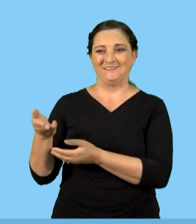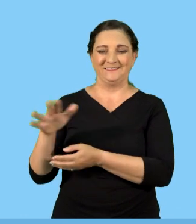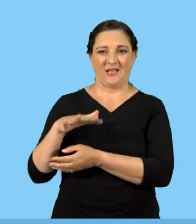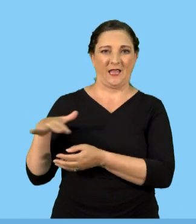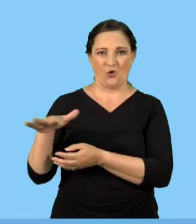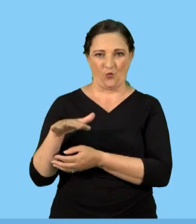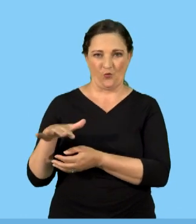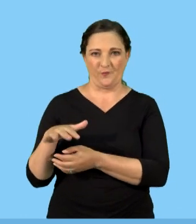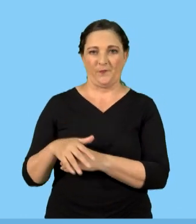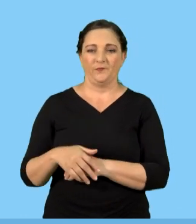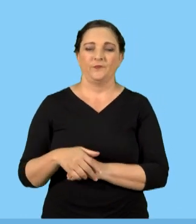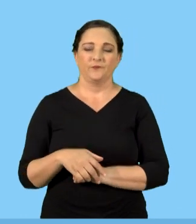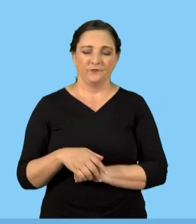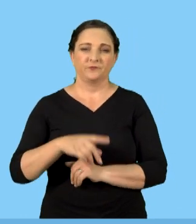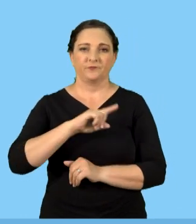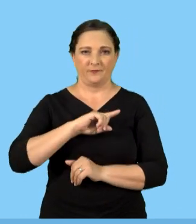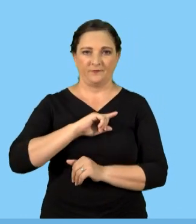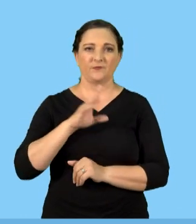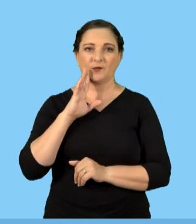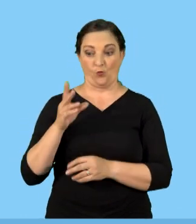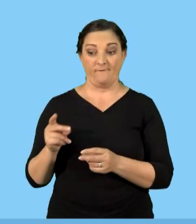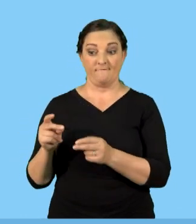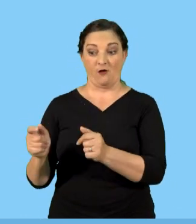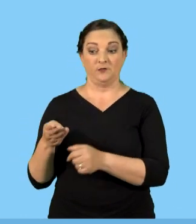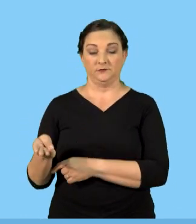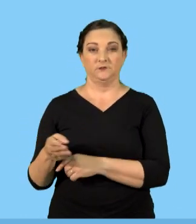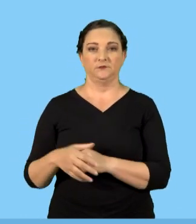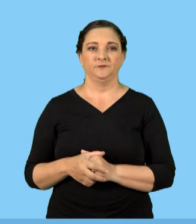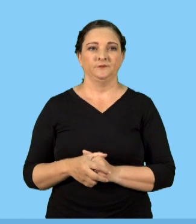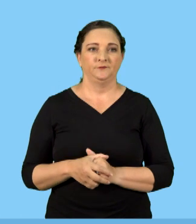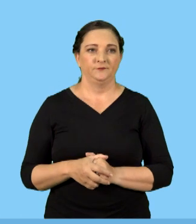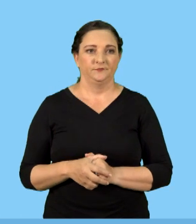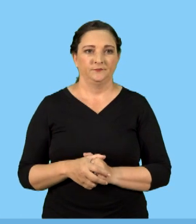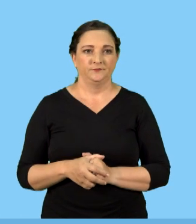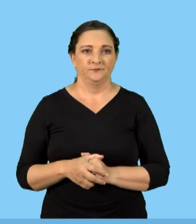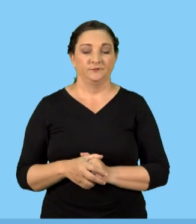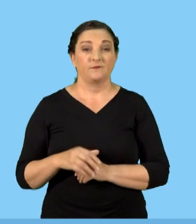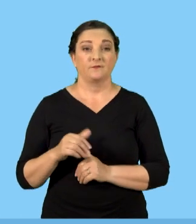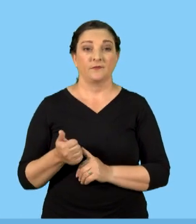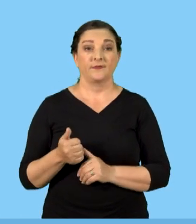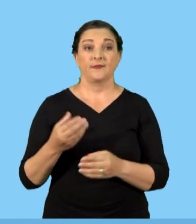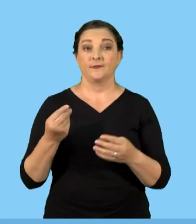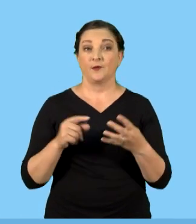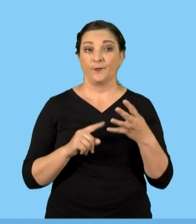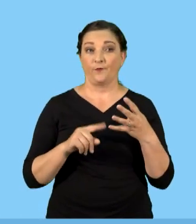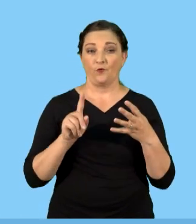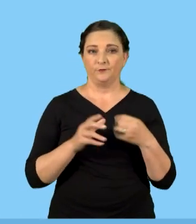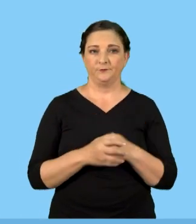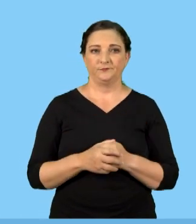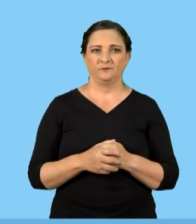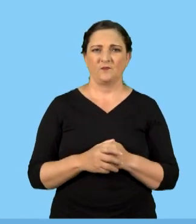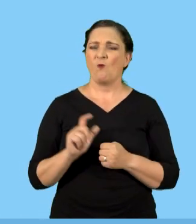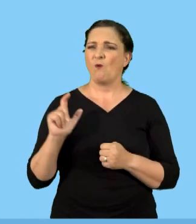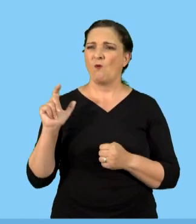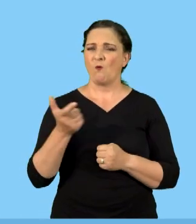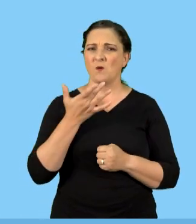We know that that area, it is very, very wet. So it contains a lot of moisture. And then number